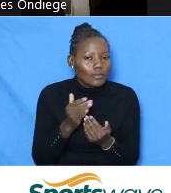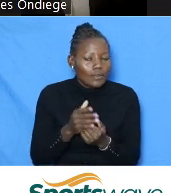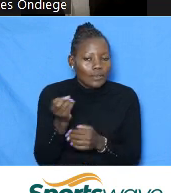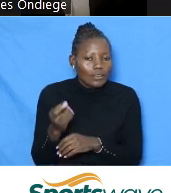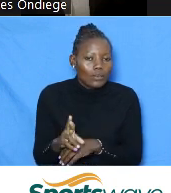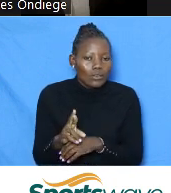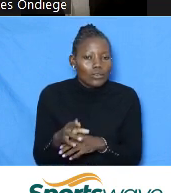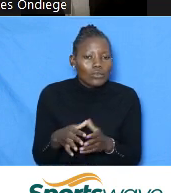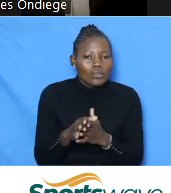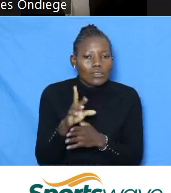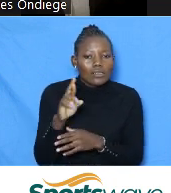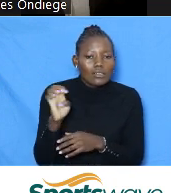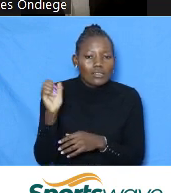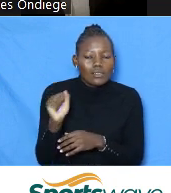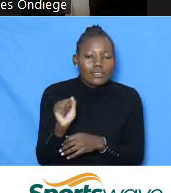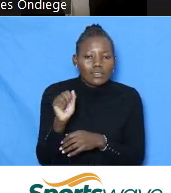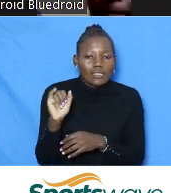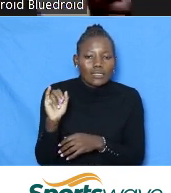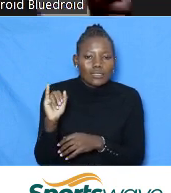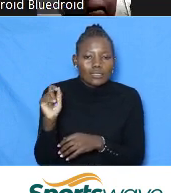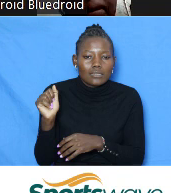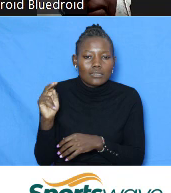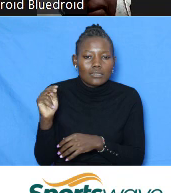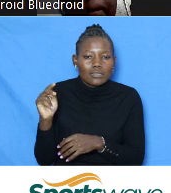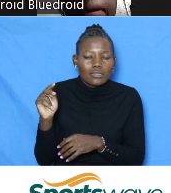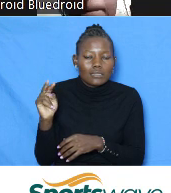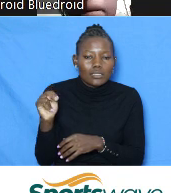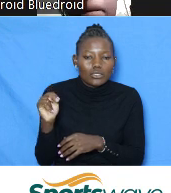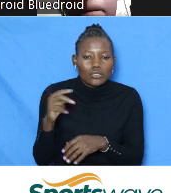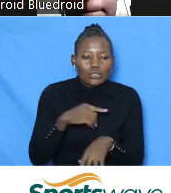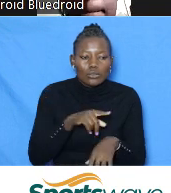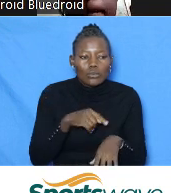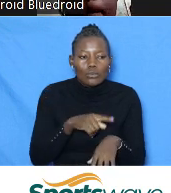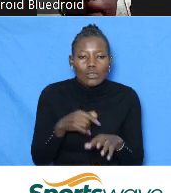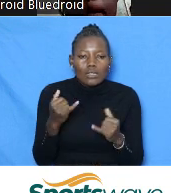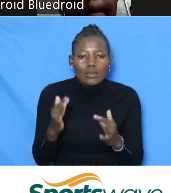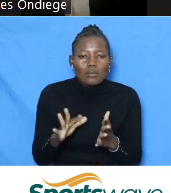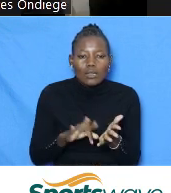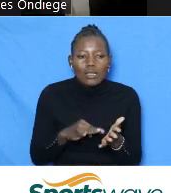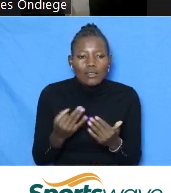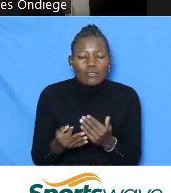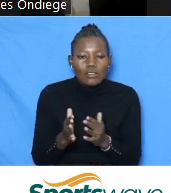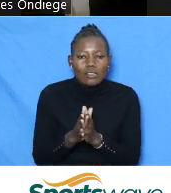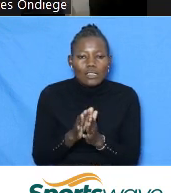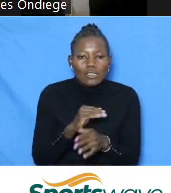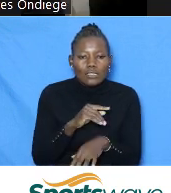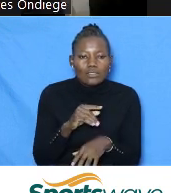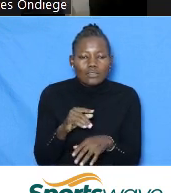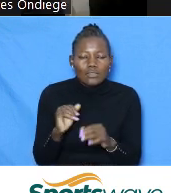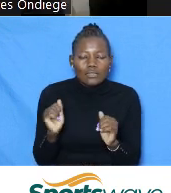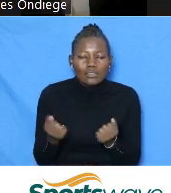resuscitation in case an athlete collapses, and the main end goal of that is saving a